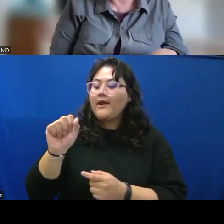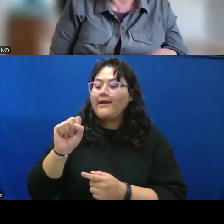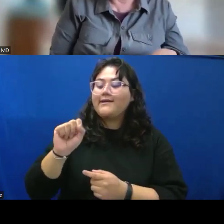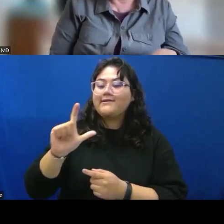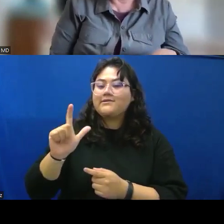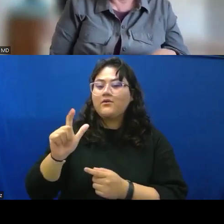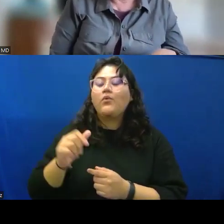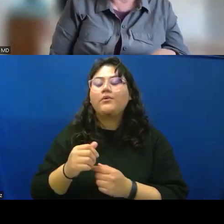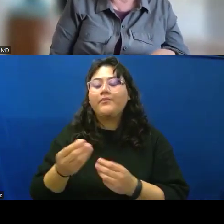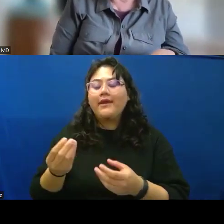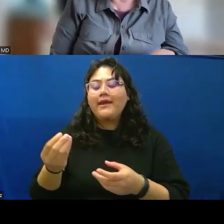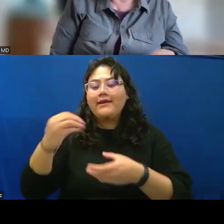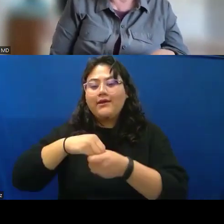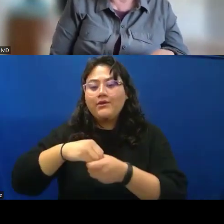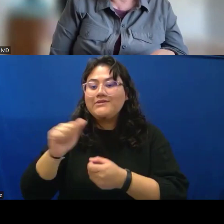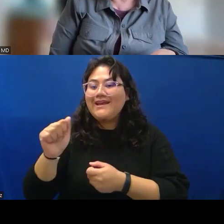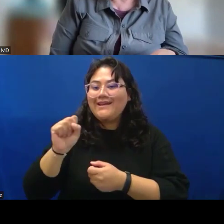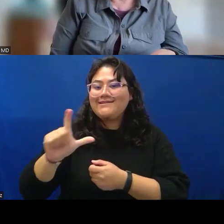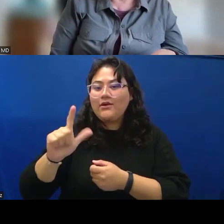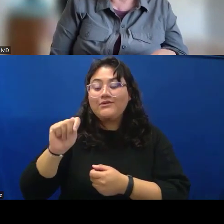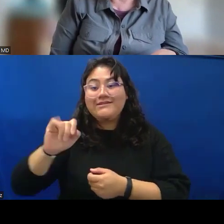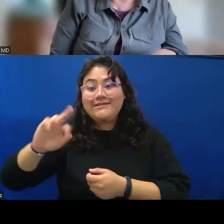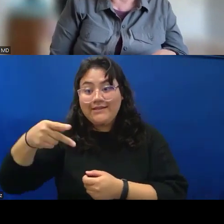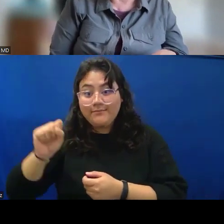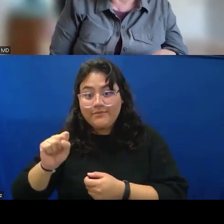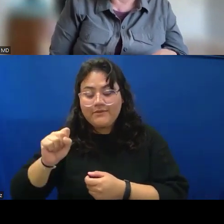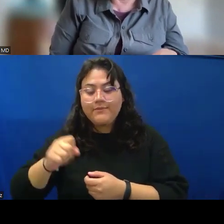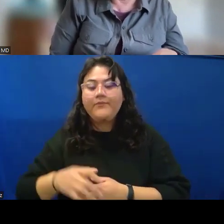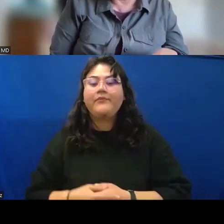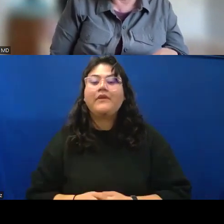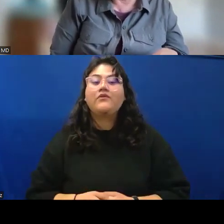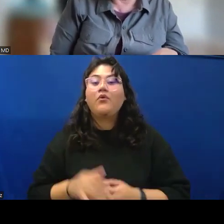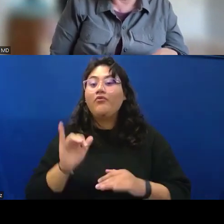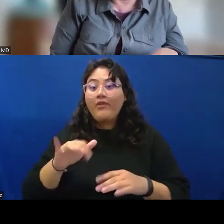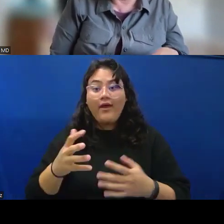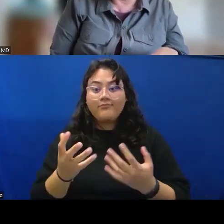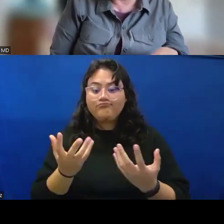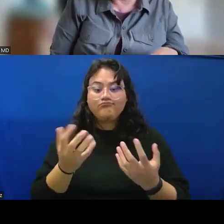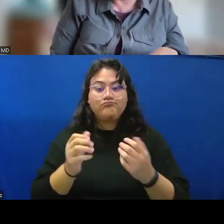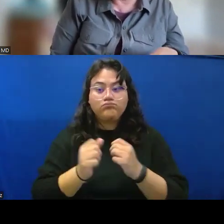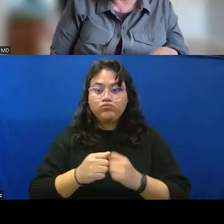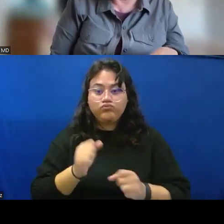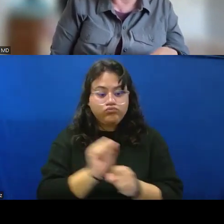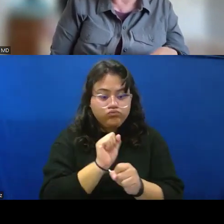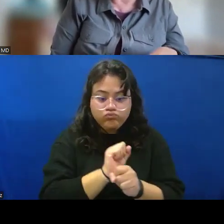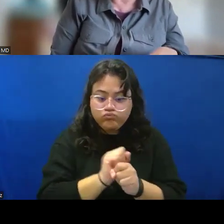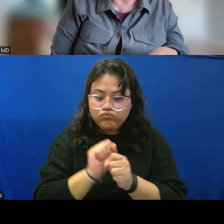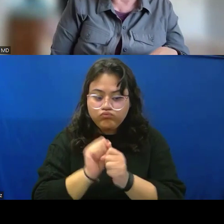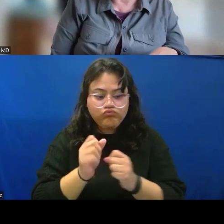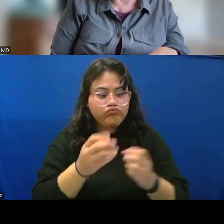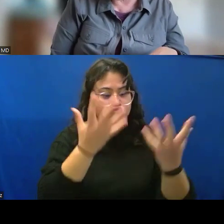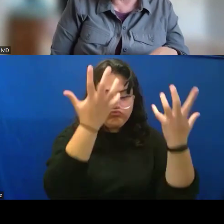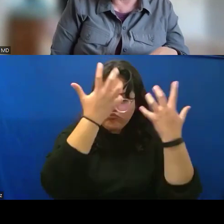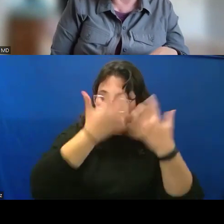Language in that sheet. And so that groundwork was already done. And so when we aligned